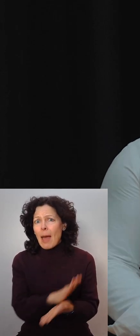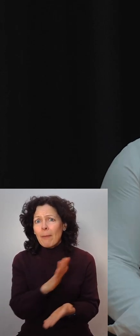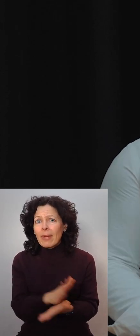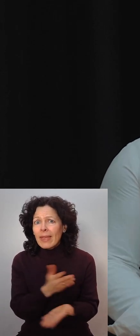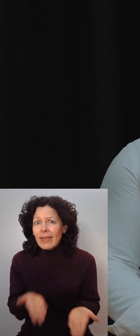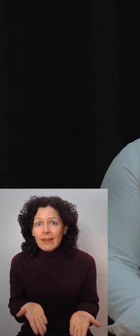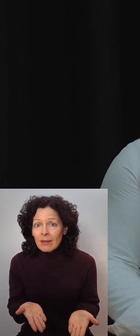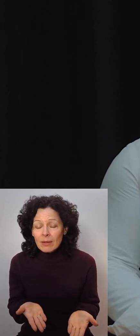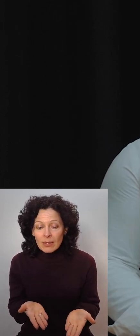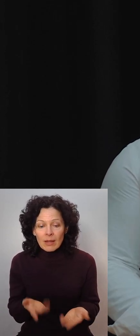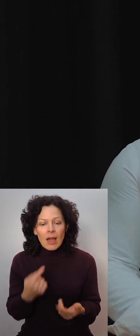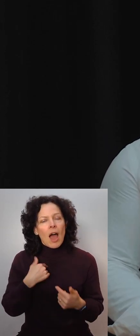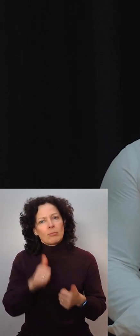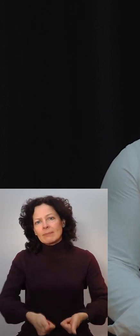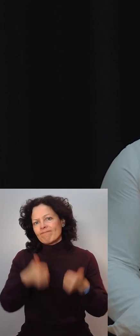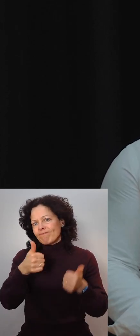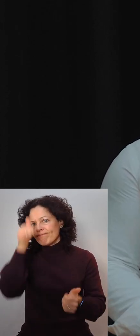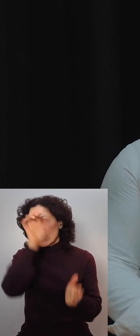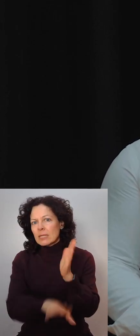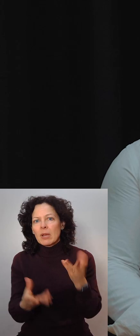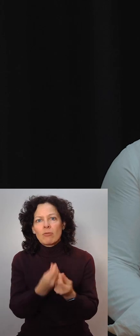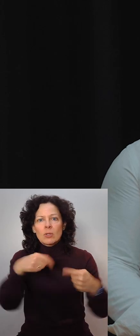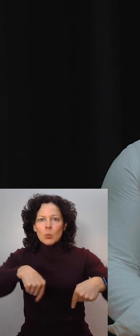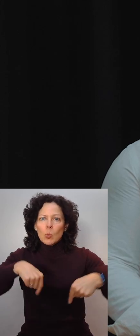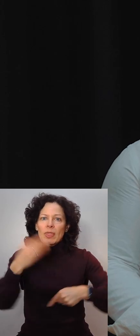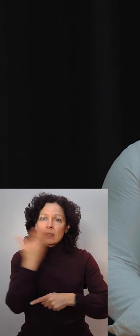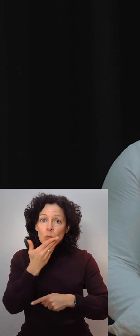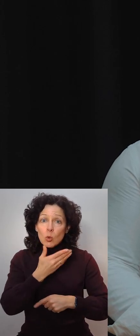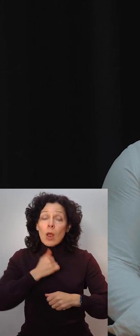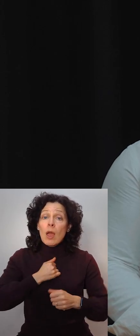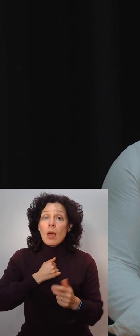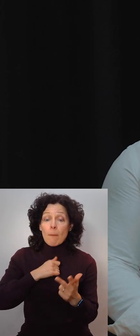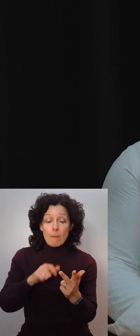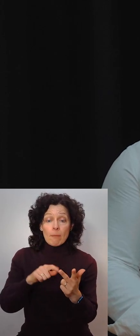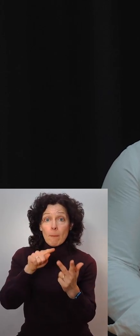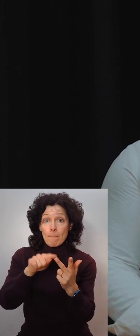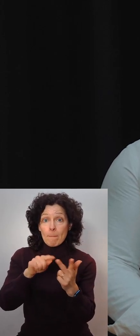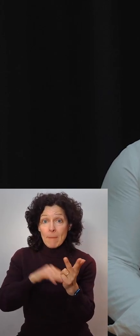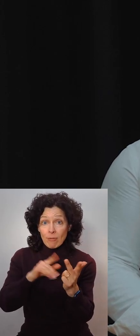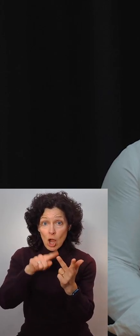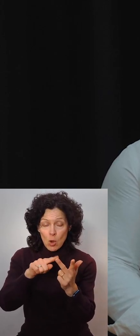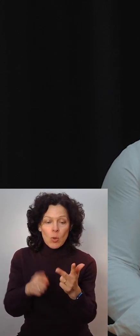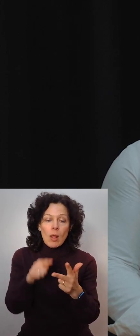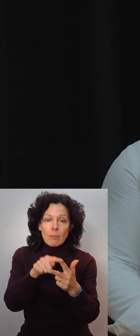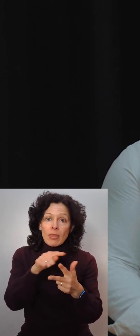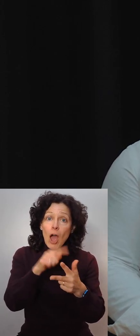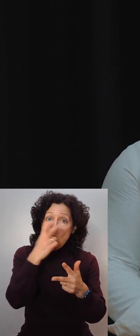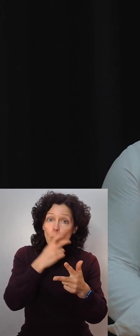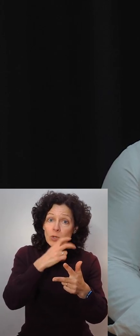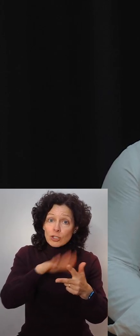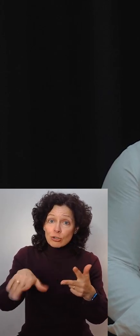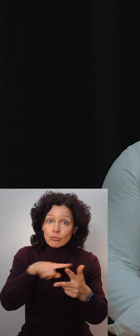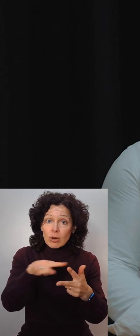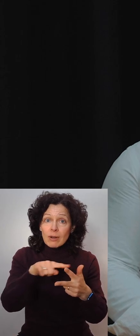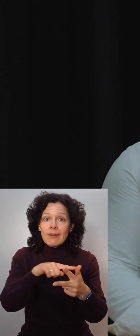is. I got really good experience with this school because obviously my 2 kids before Mario, they are older now, so